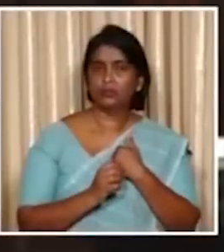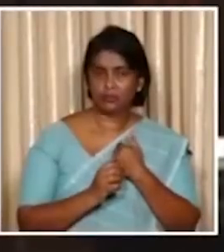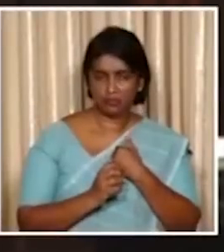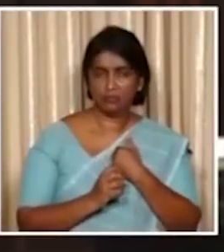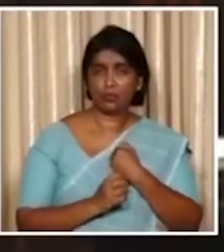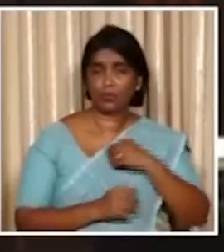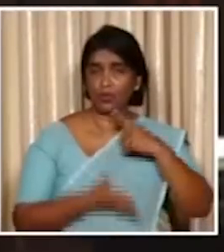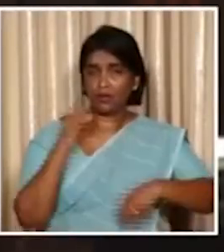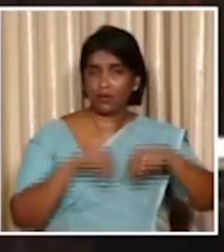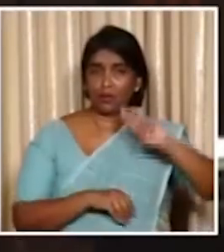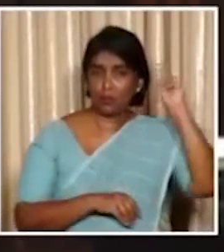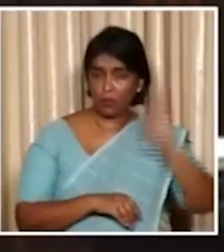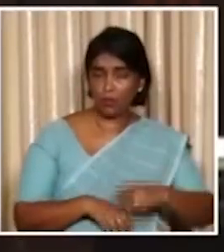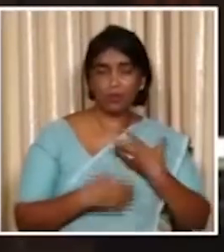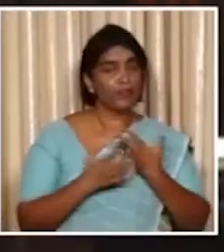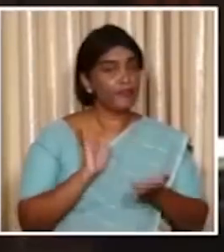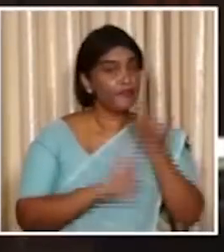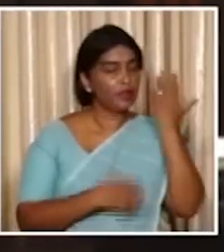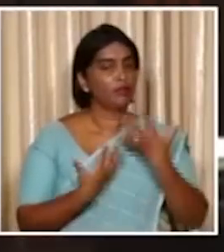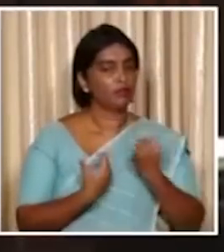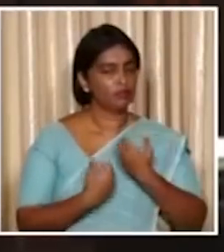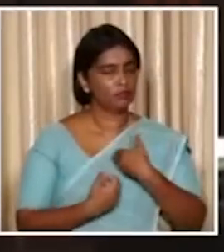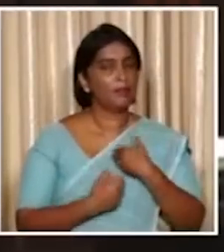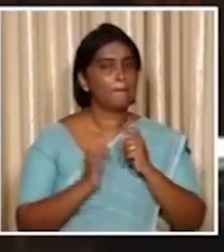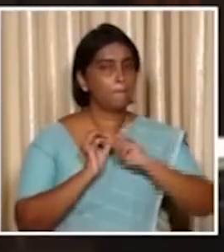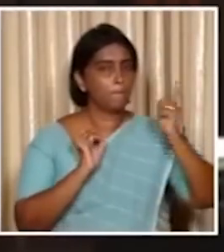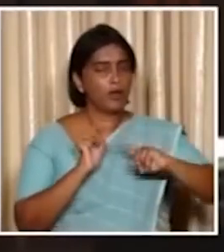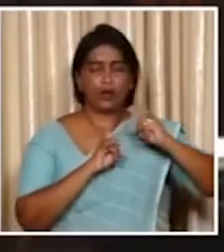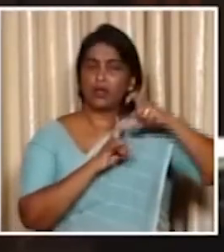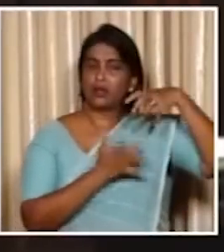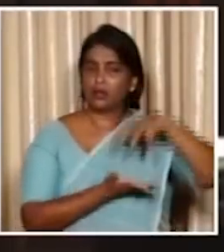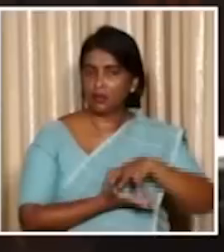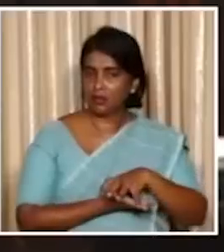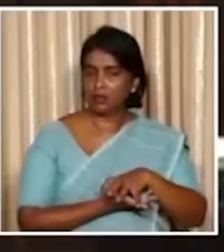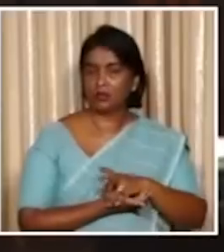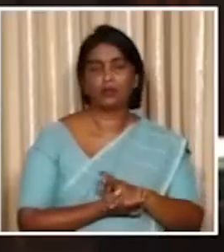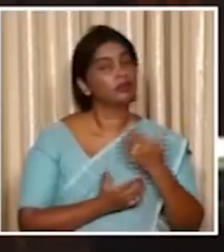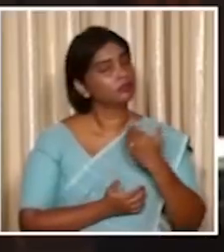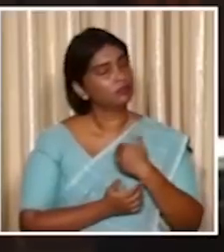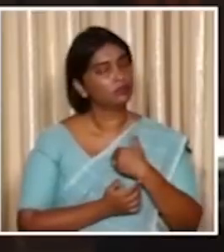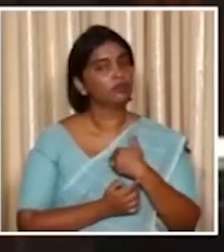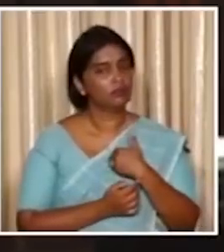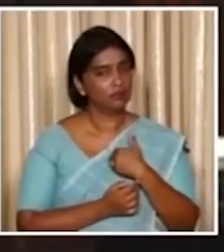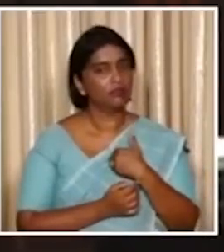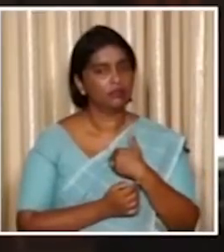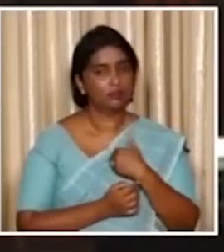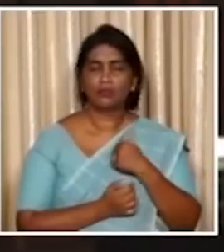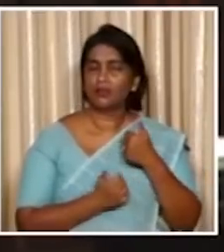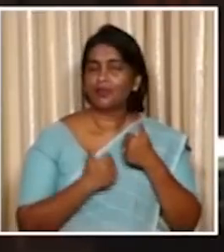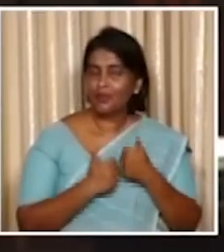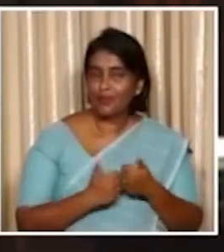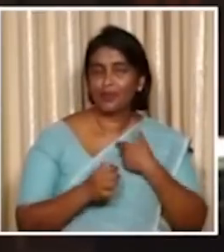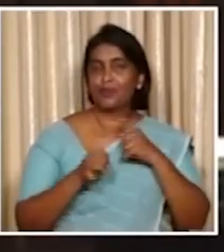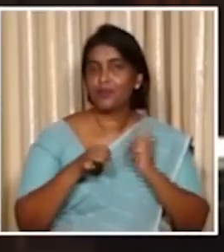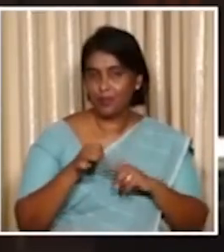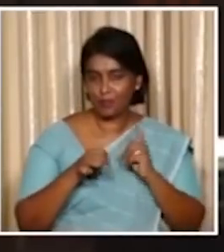Batiklo. There is a very sensitive issue that is not even connected to a political solution. There is a very sensitive issue that day to day that our people face